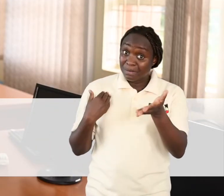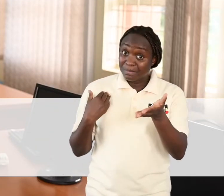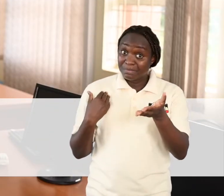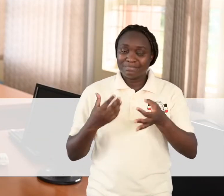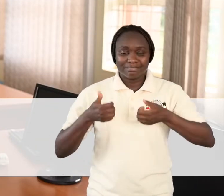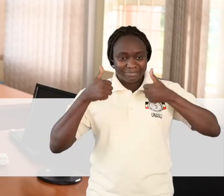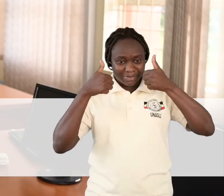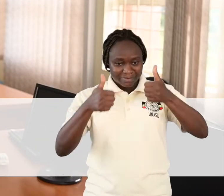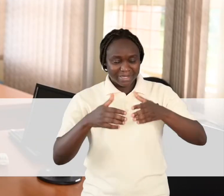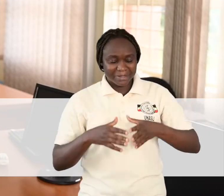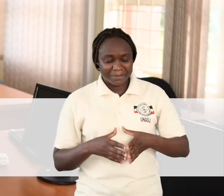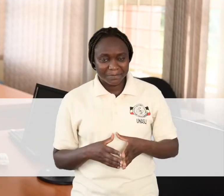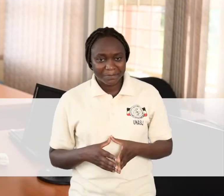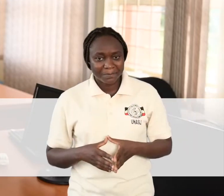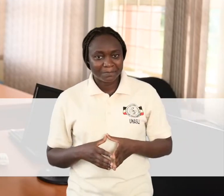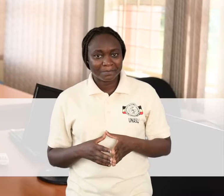that.